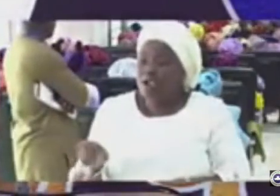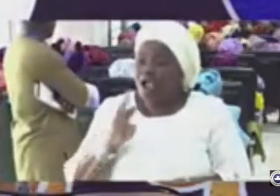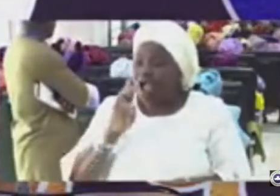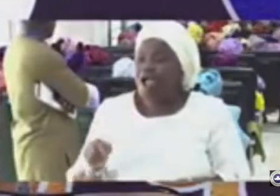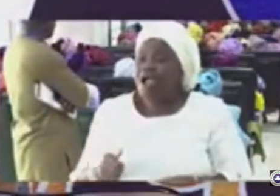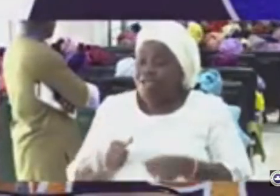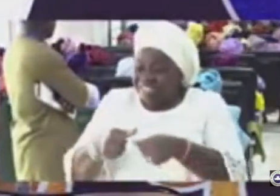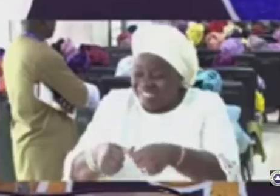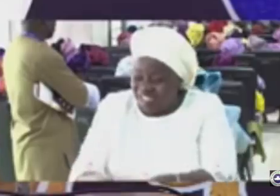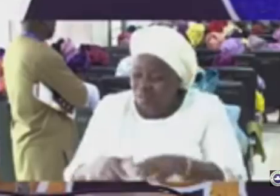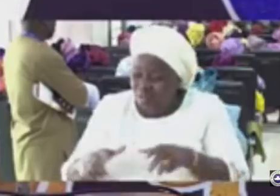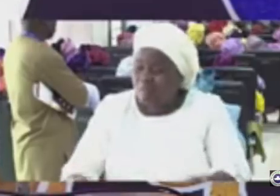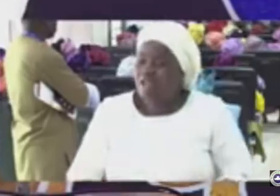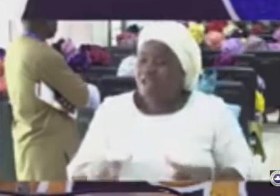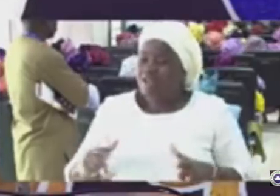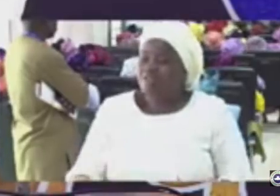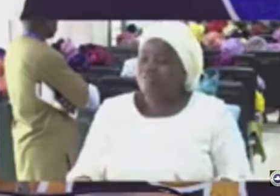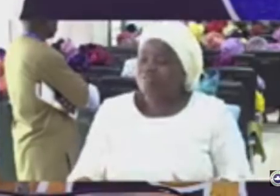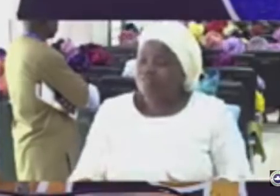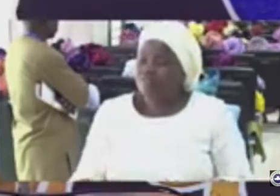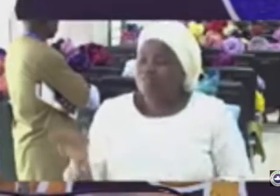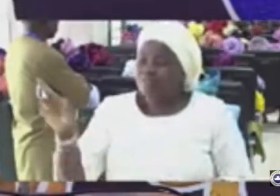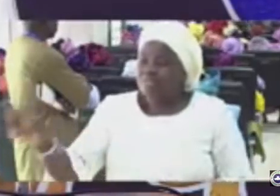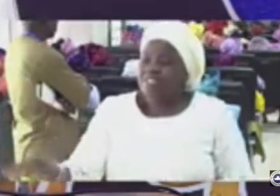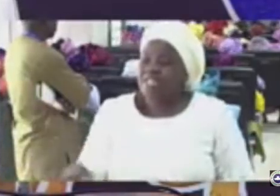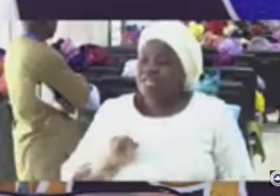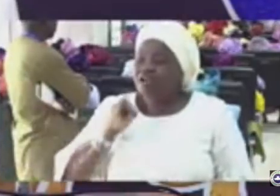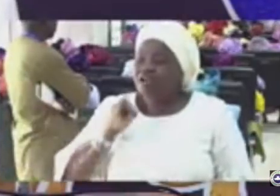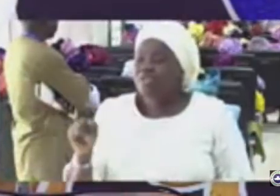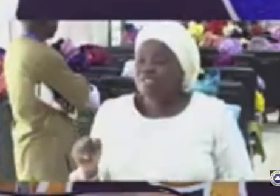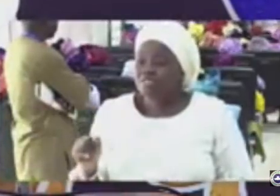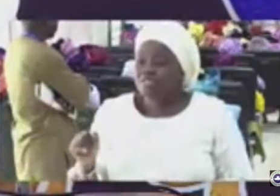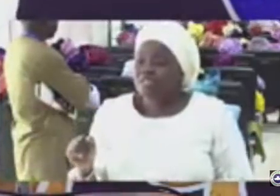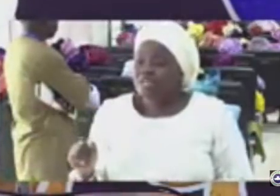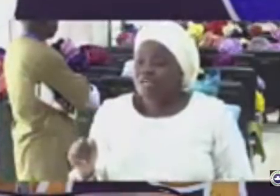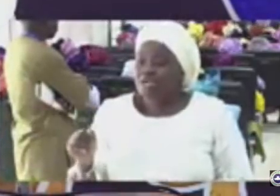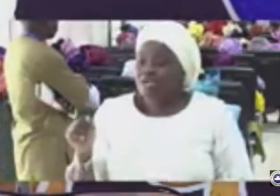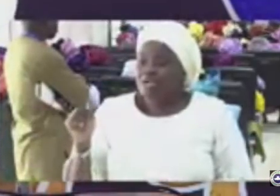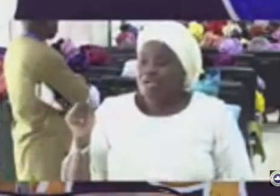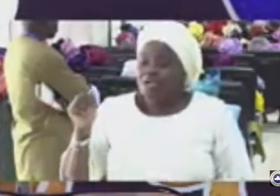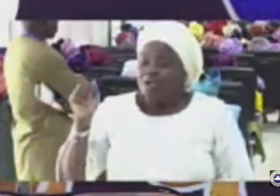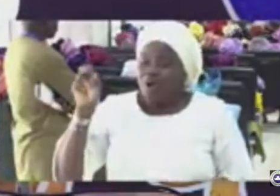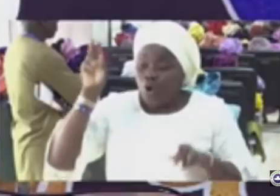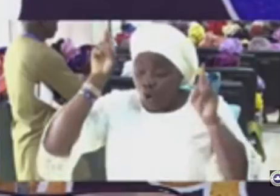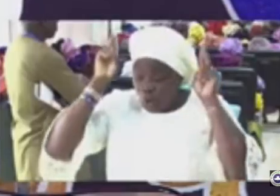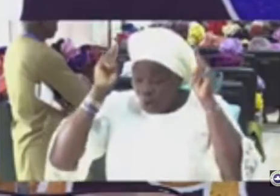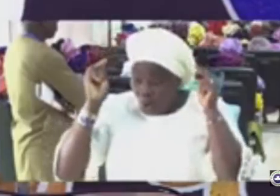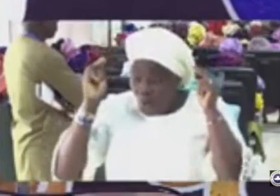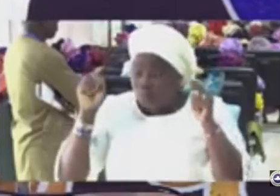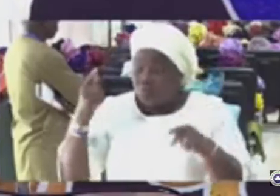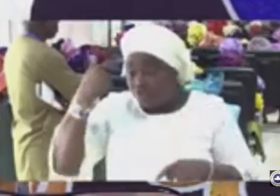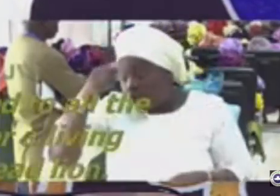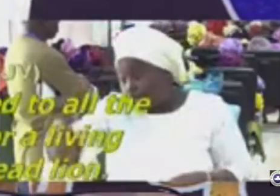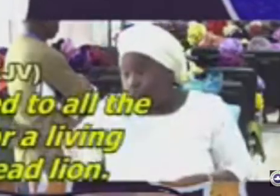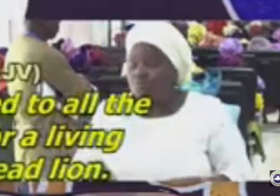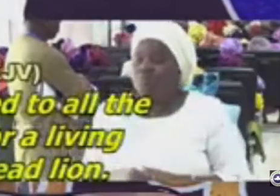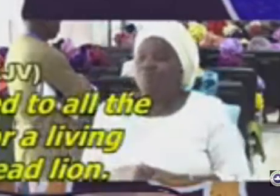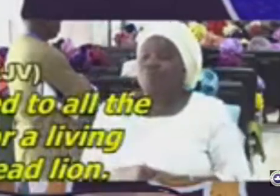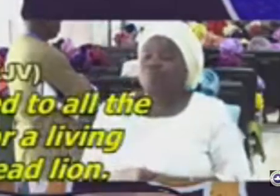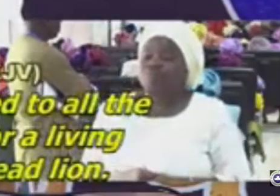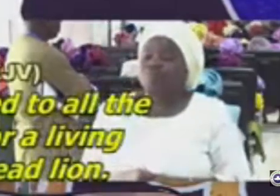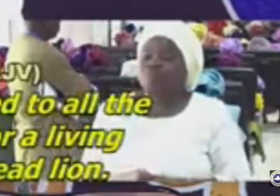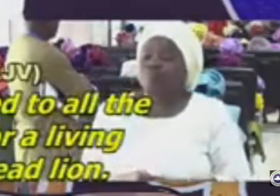4. Ecclesiastes 9:4 says, even a living dog is better than a dead lion. If